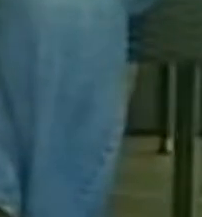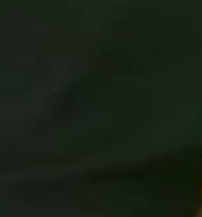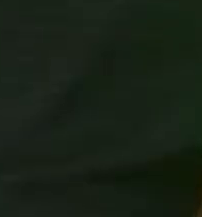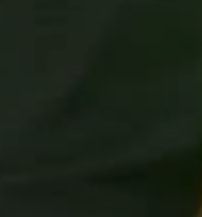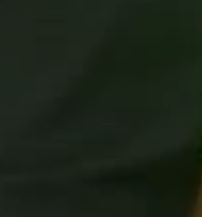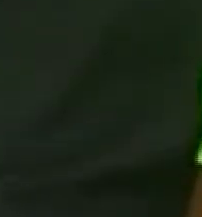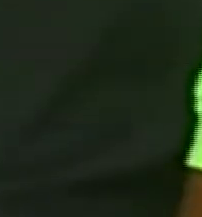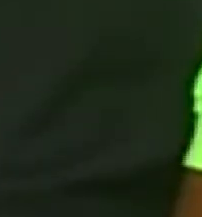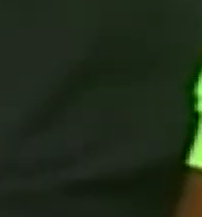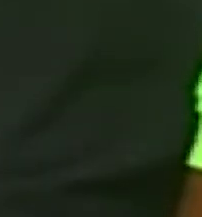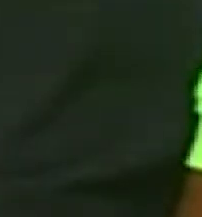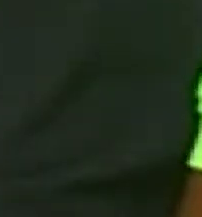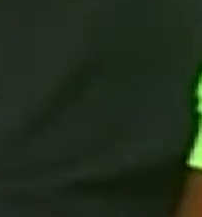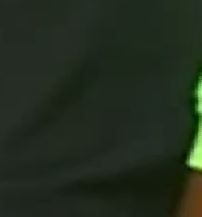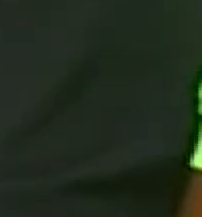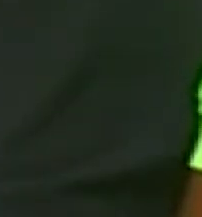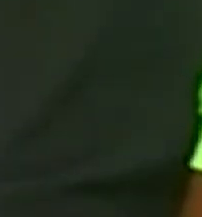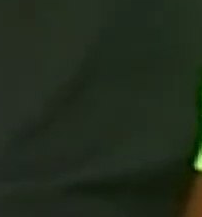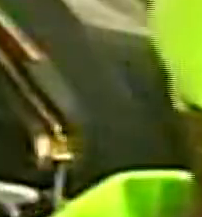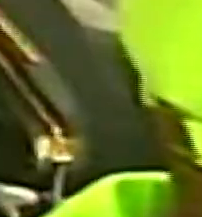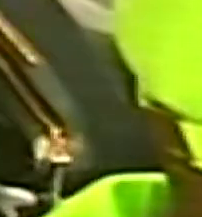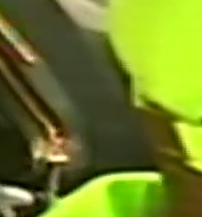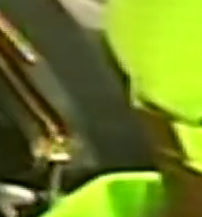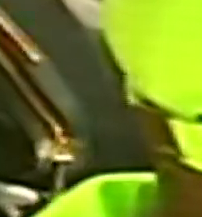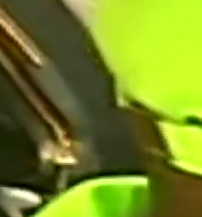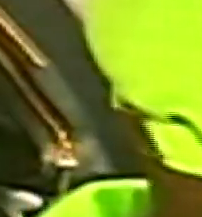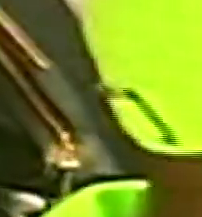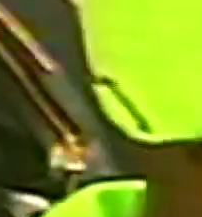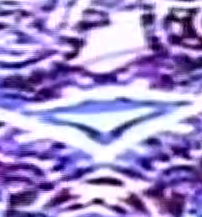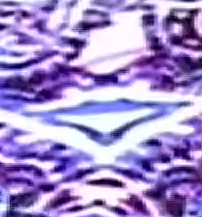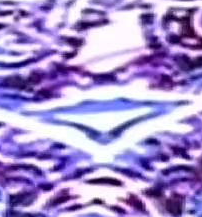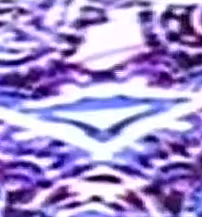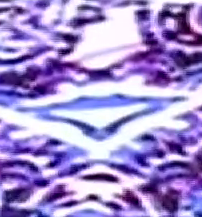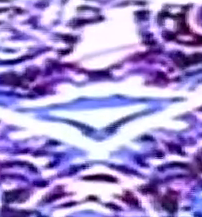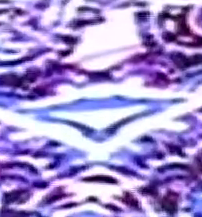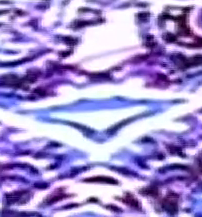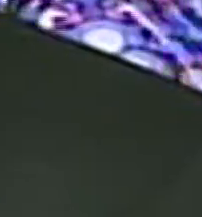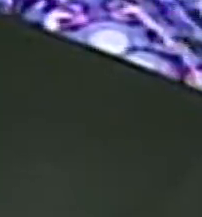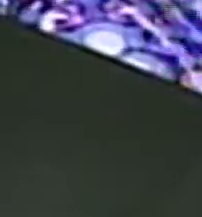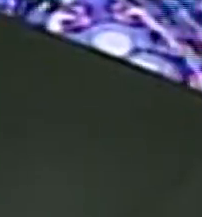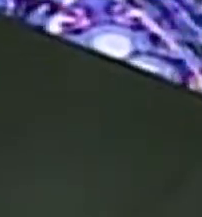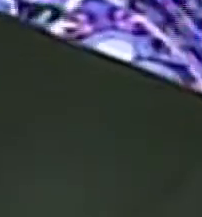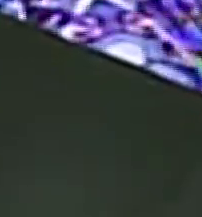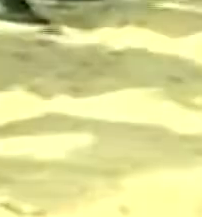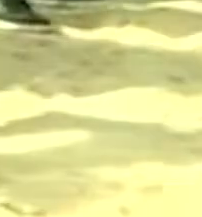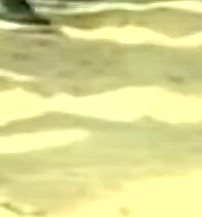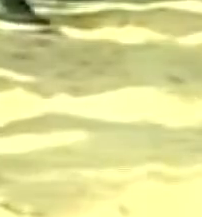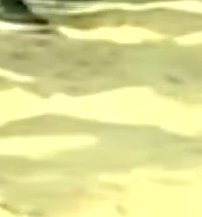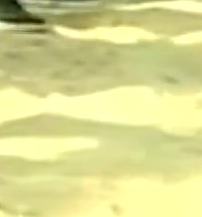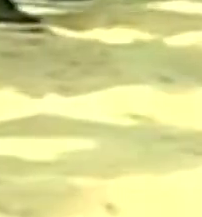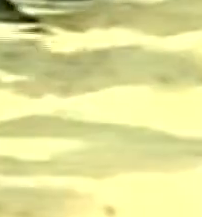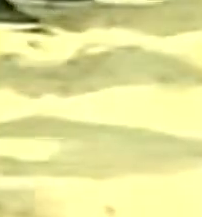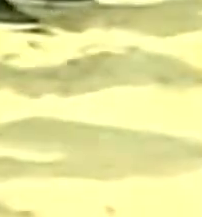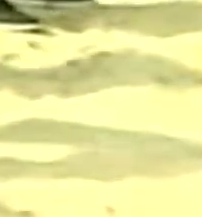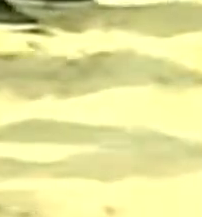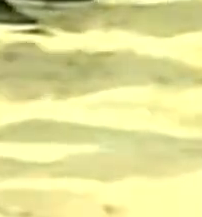nation's leader, Prime Minister Dr. the Honorable Hubert Minnis, among those attending the colorful ceremony.